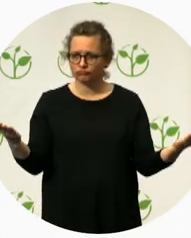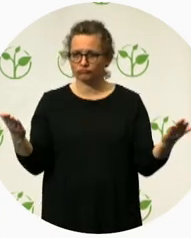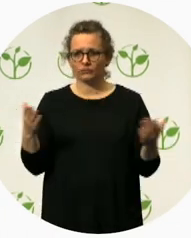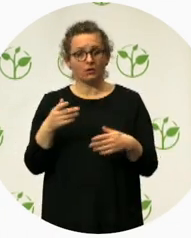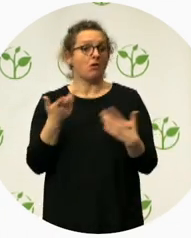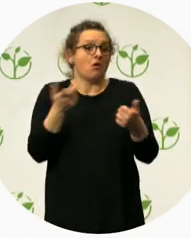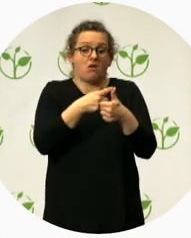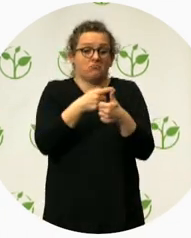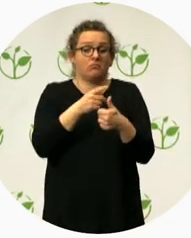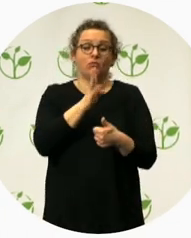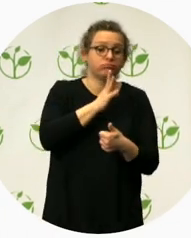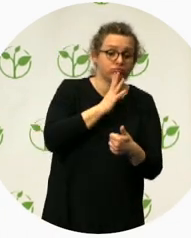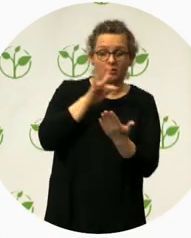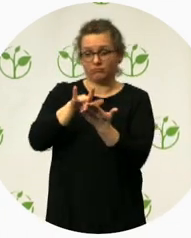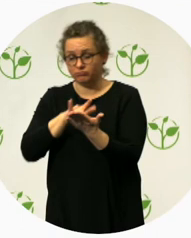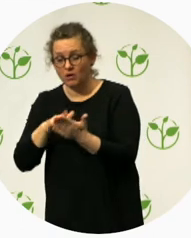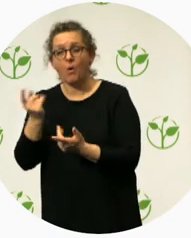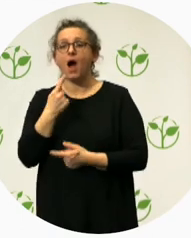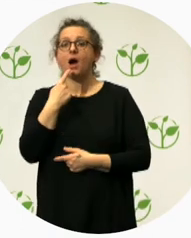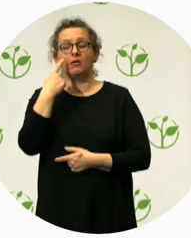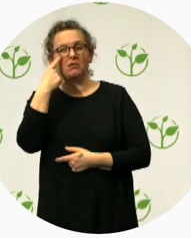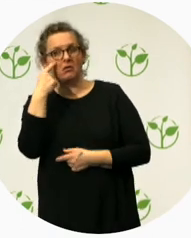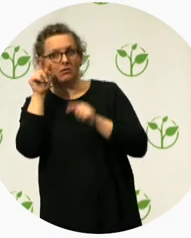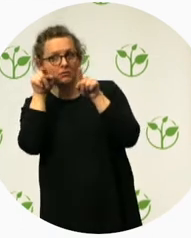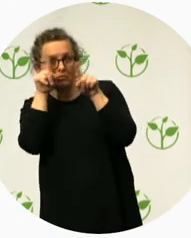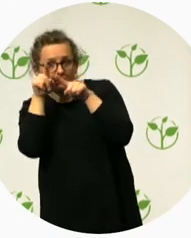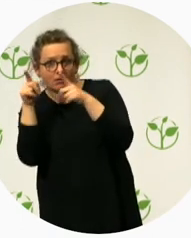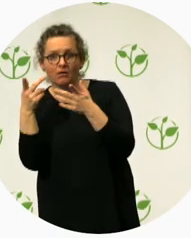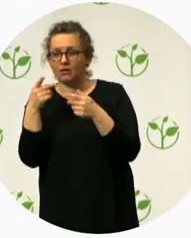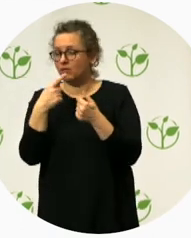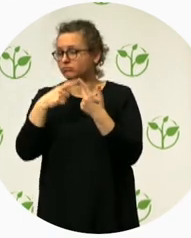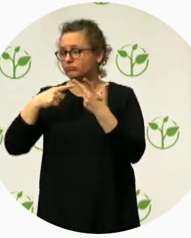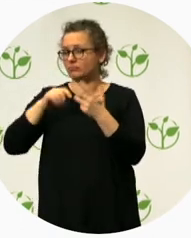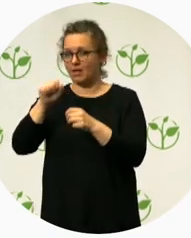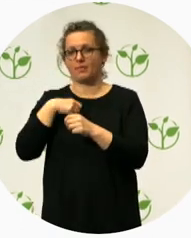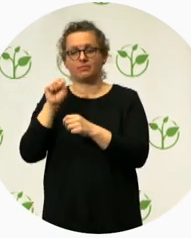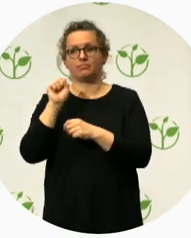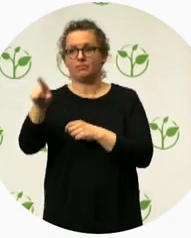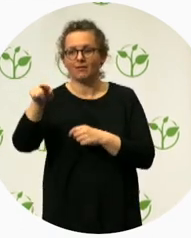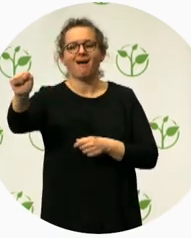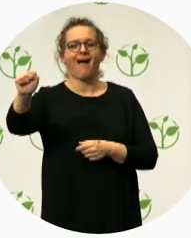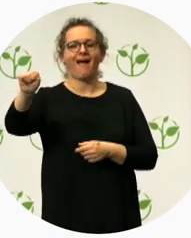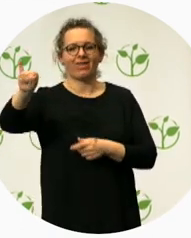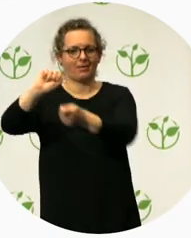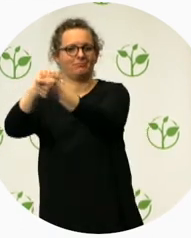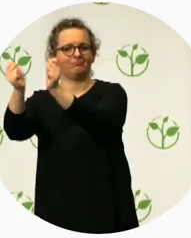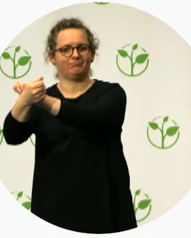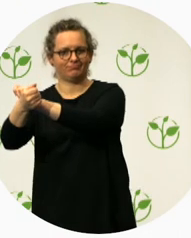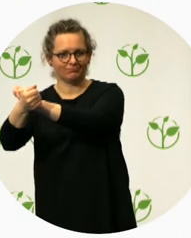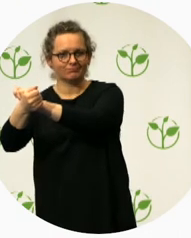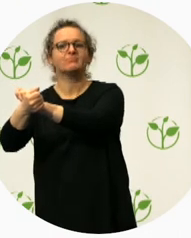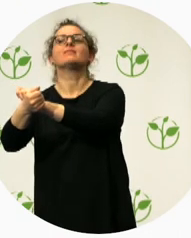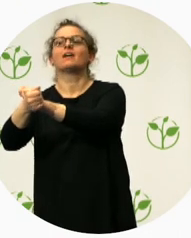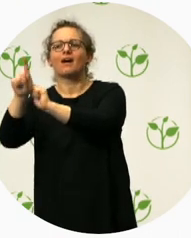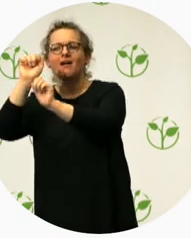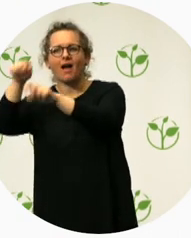and we go full circle on this discussion back to artificial intelligence, we can predict behavior. So we